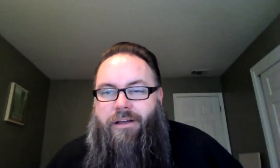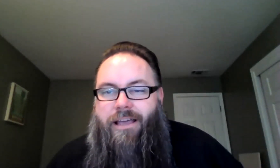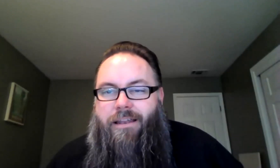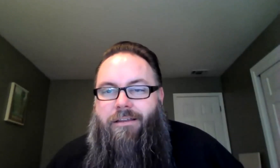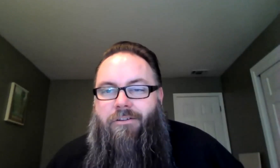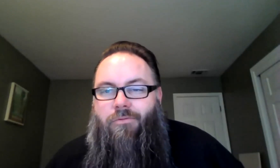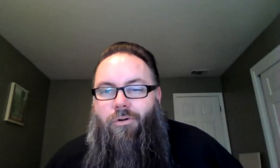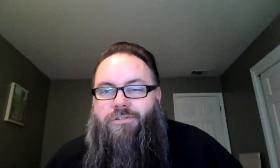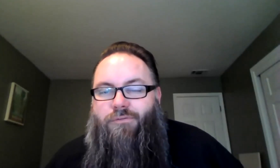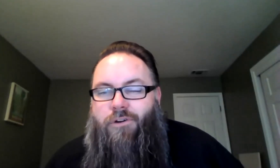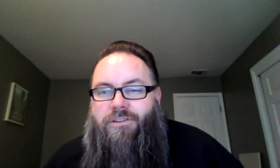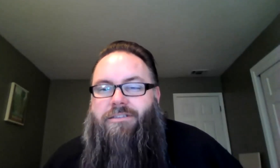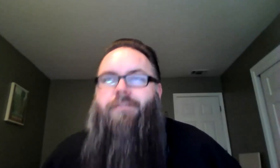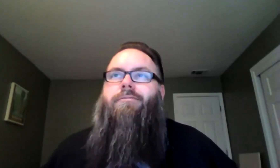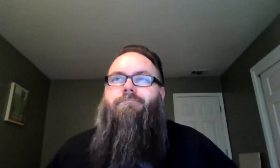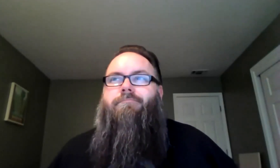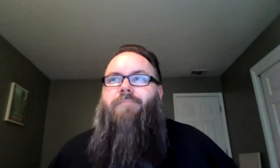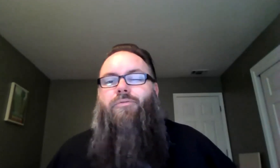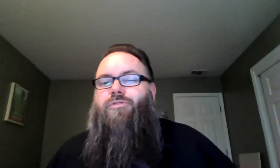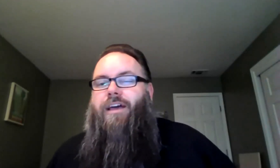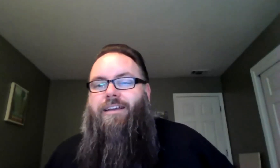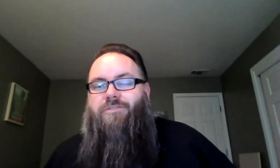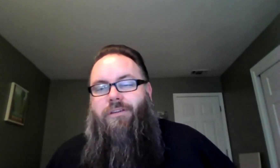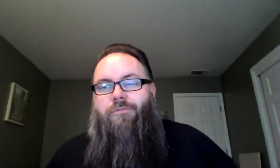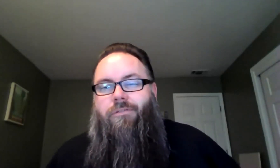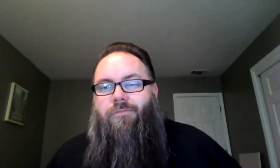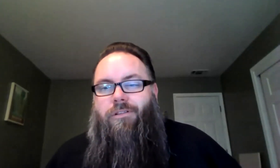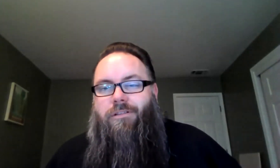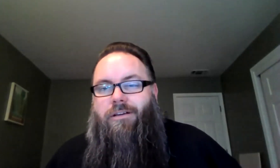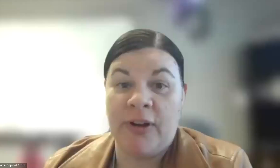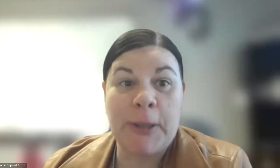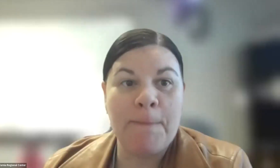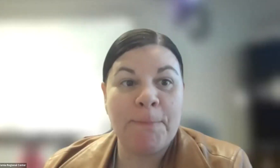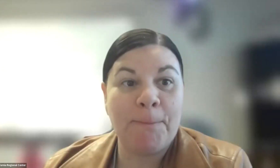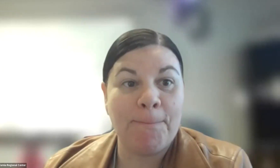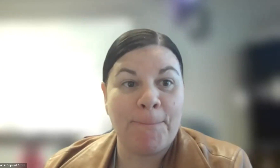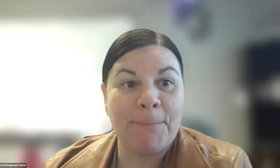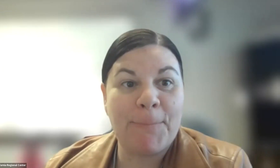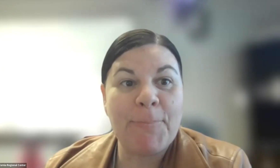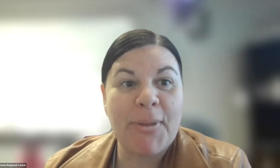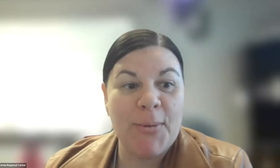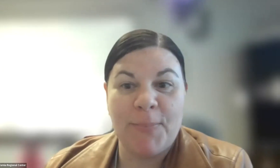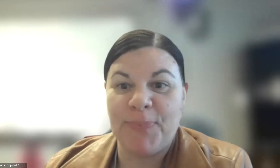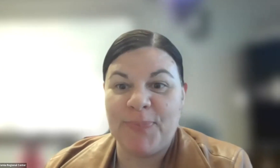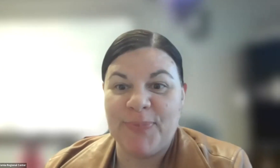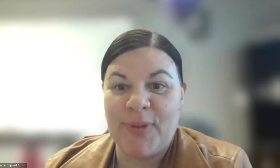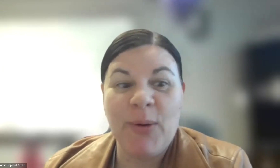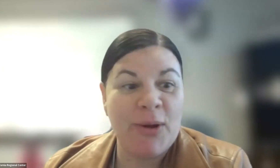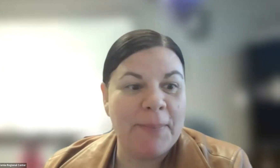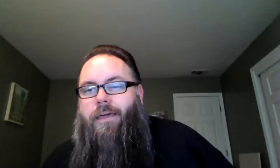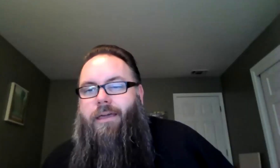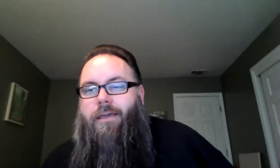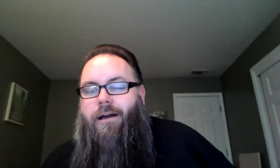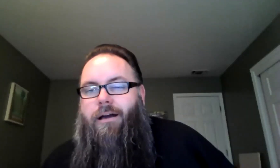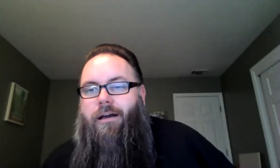a little bit about that role to folks. Maybe we'll do that next week. That'd be perfect. We'll do some time since we're meeting about it today.